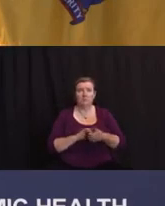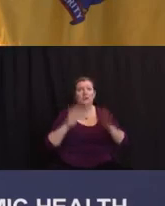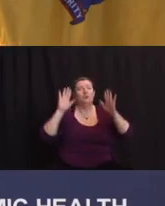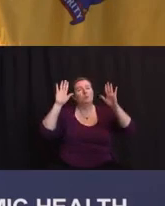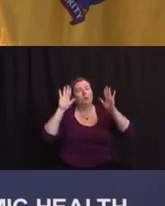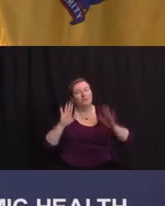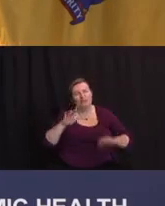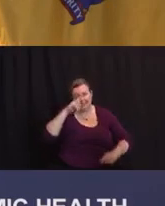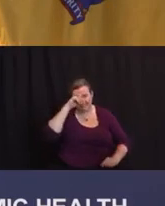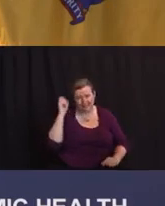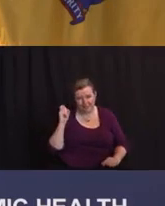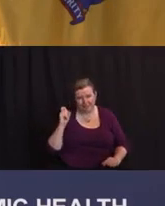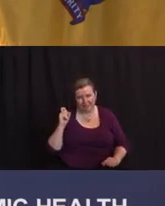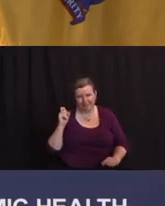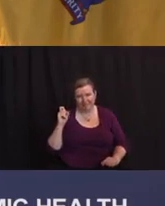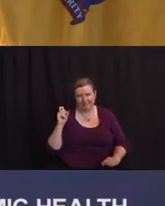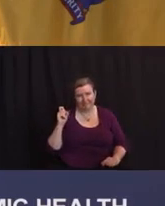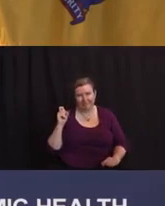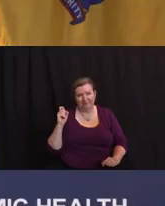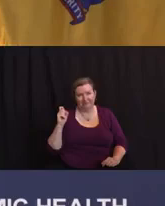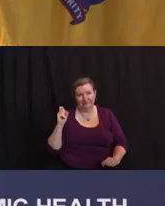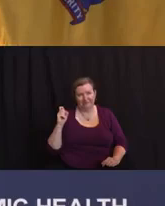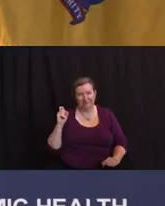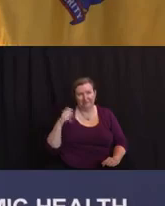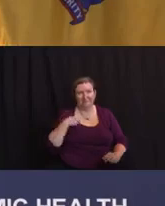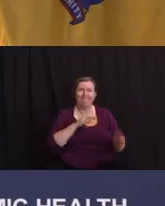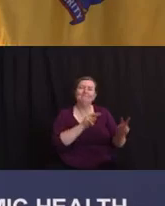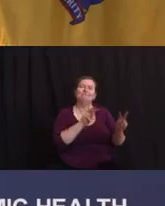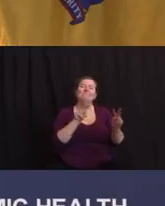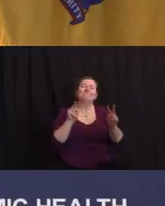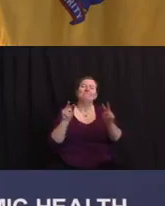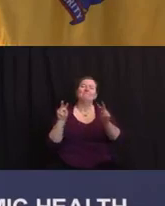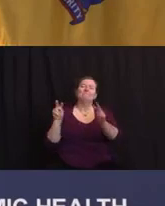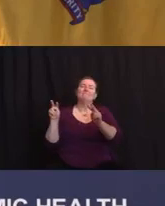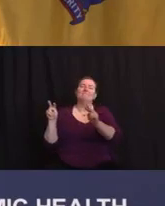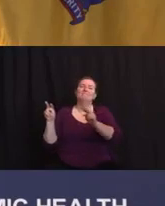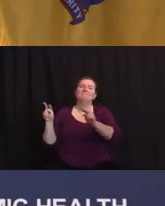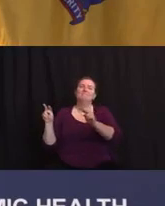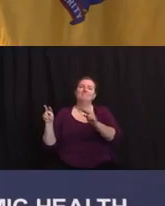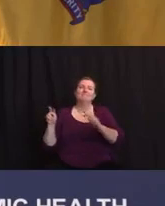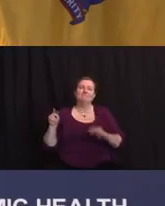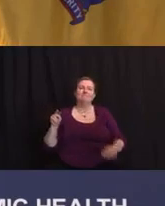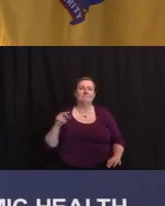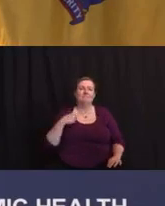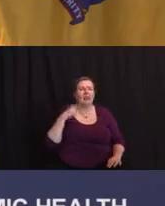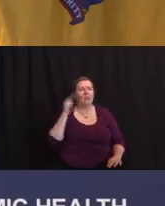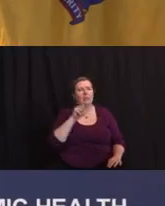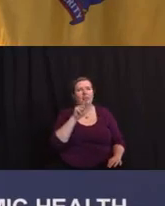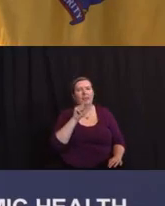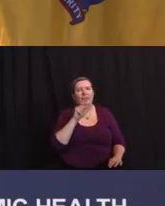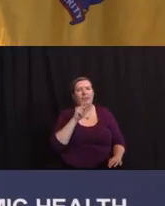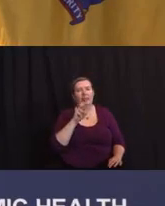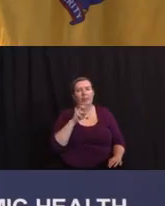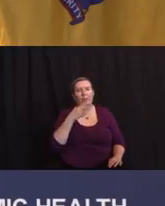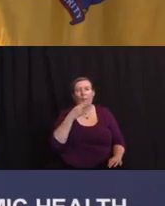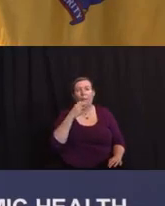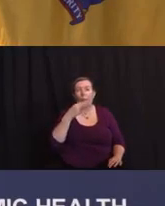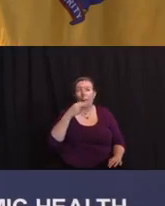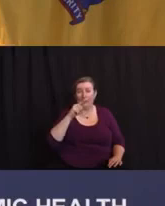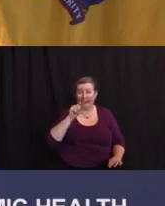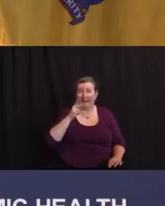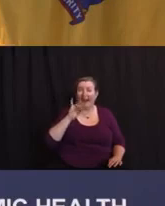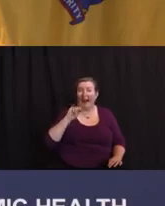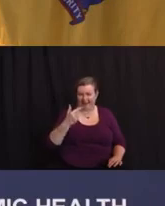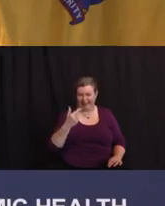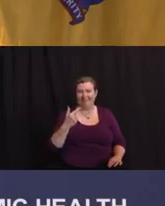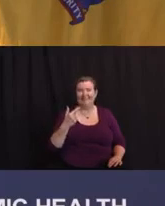summer. Everywhere I look, I was at Lake Hopatcong on Friday afternoon. Pat,